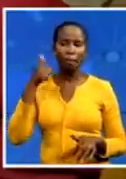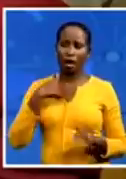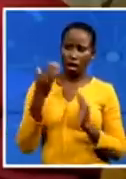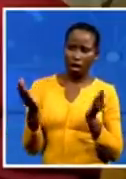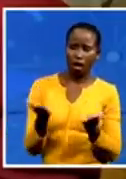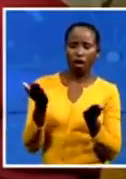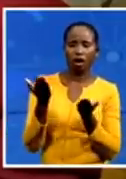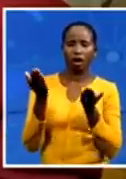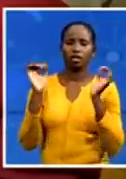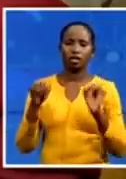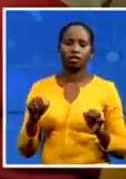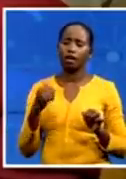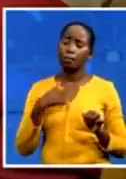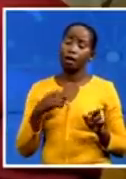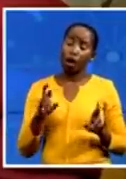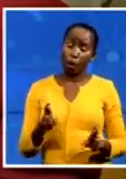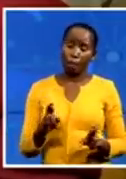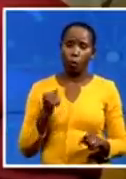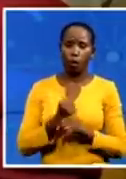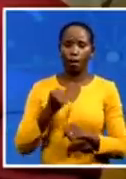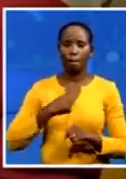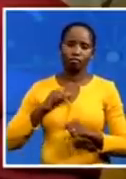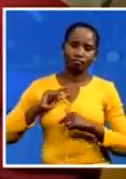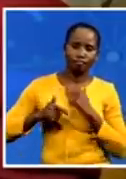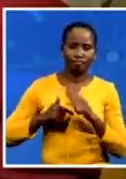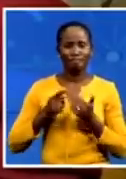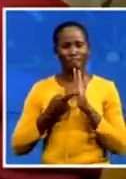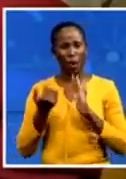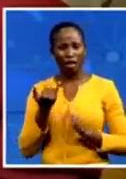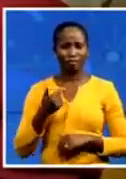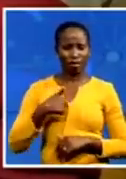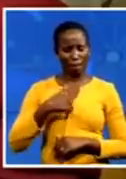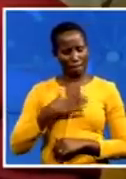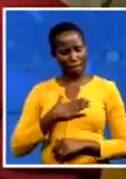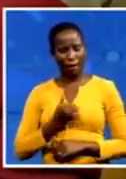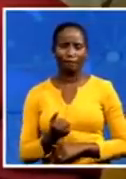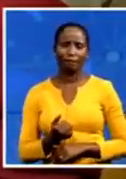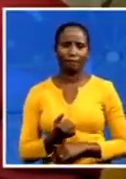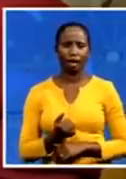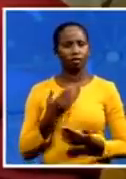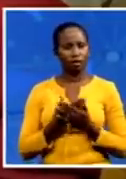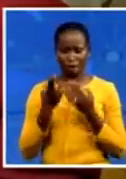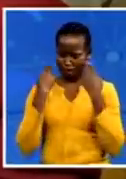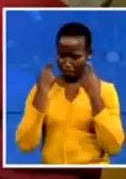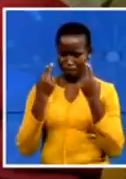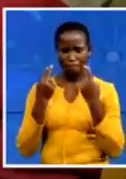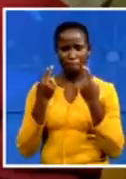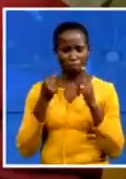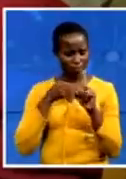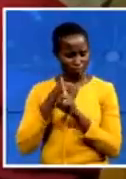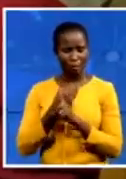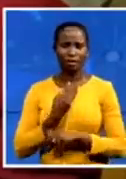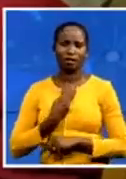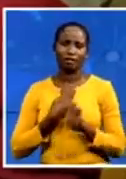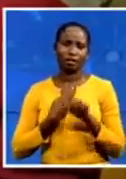of bravery, one of standing up for other people, standing up for myself, and one of also maybe challenging some norms that